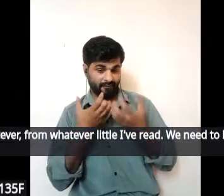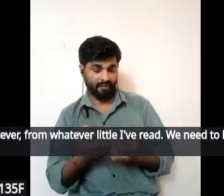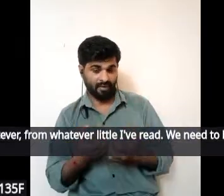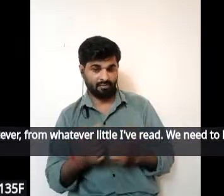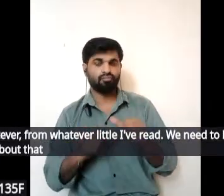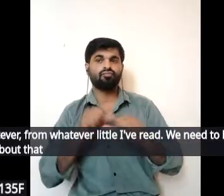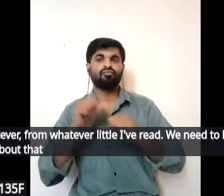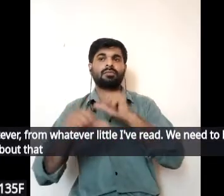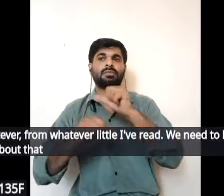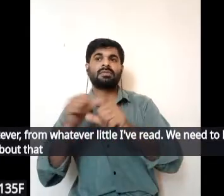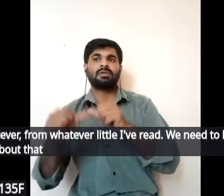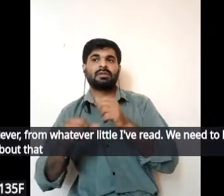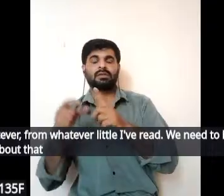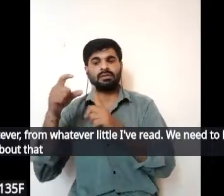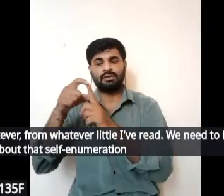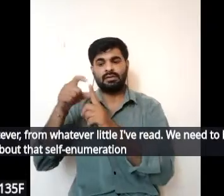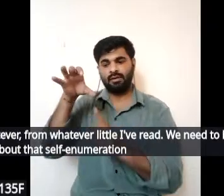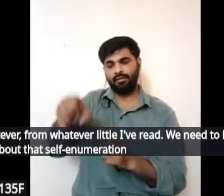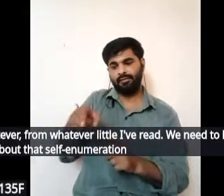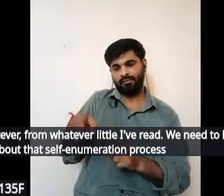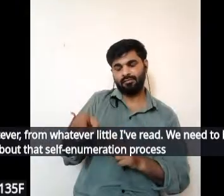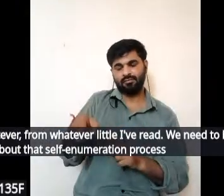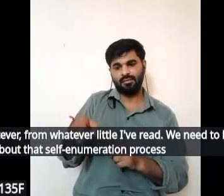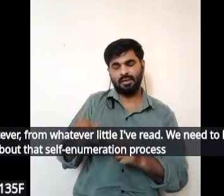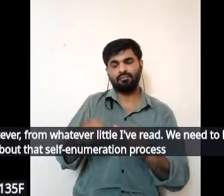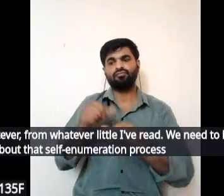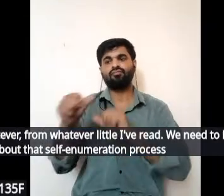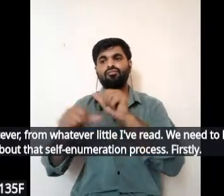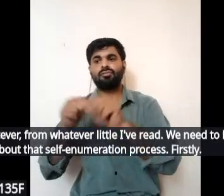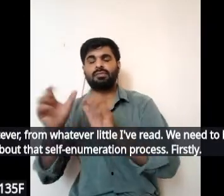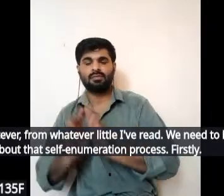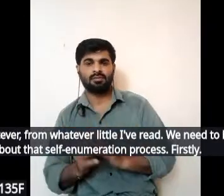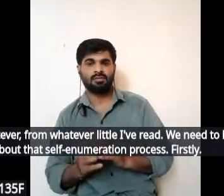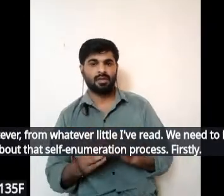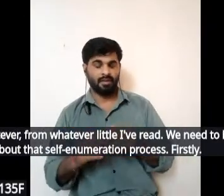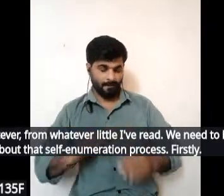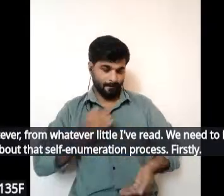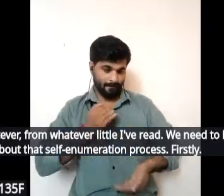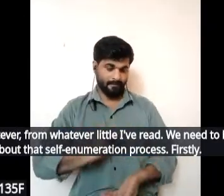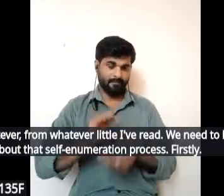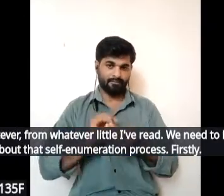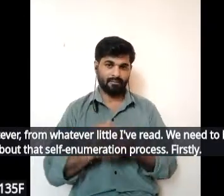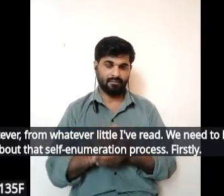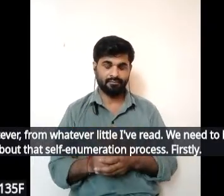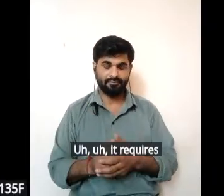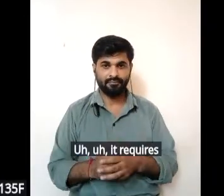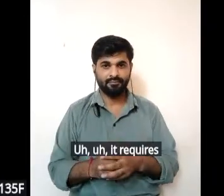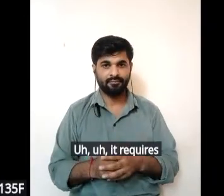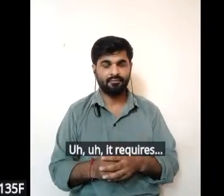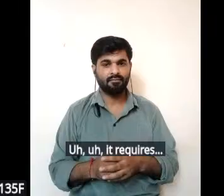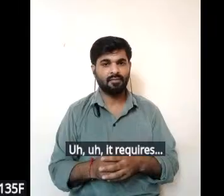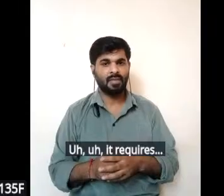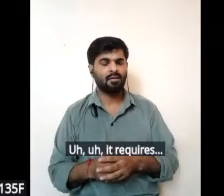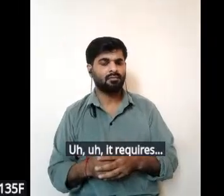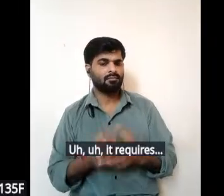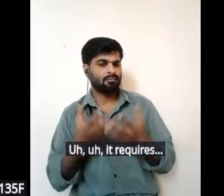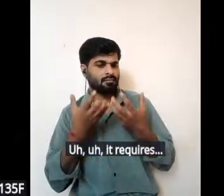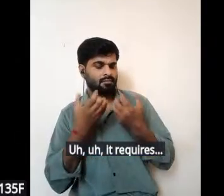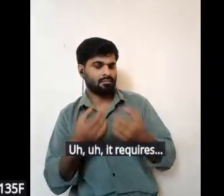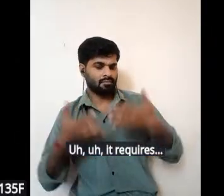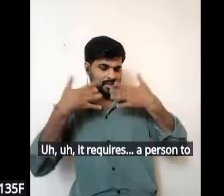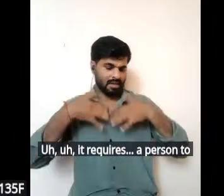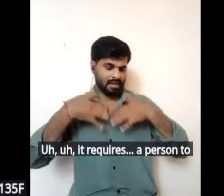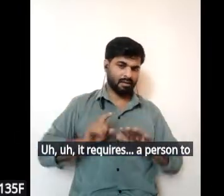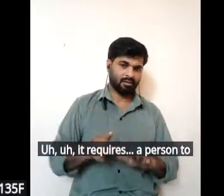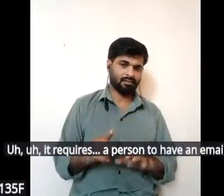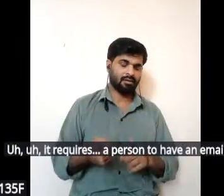about that self-enumeration process. Firstly, uh, uh, it requires a person to have an